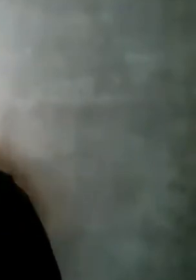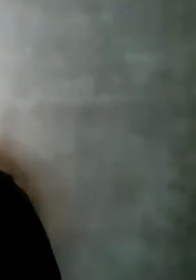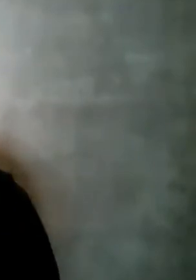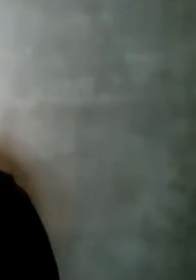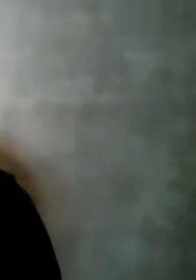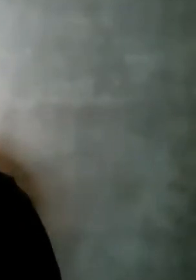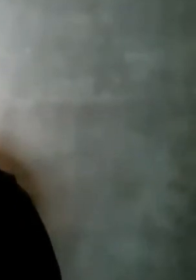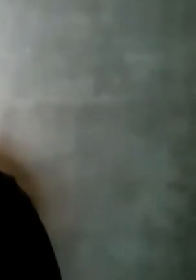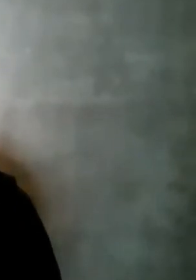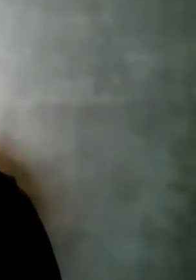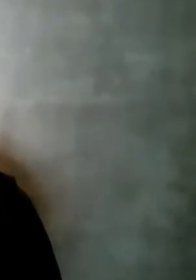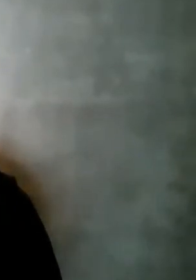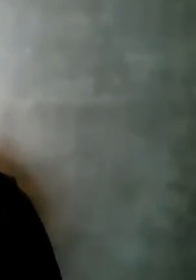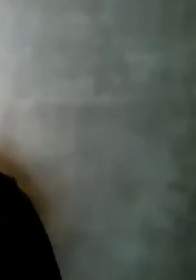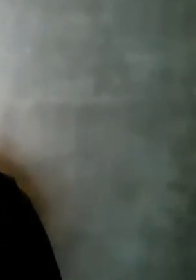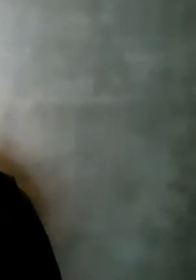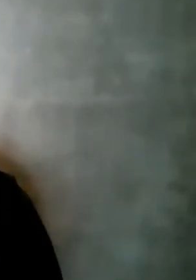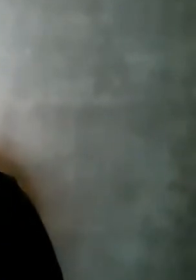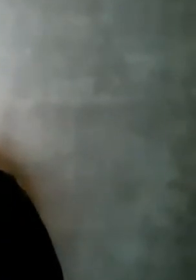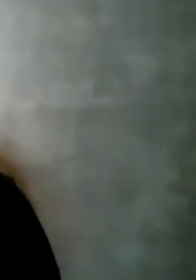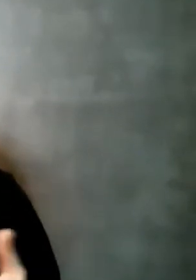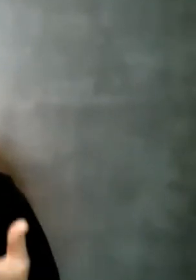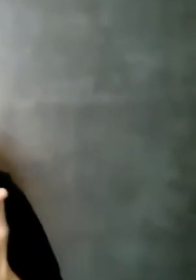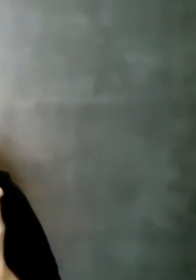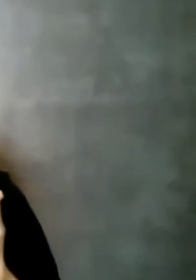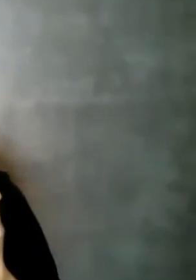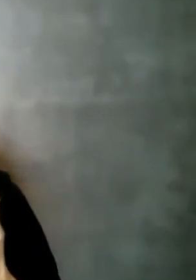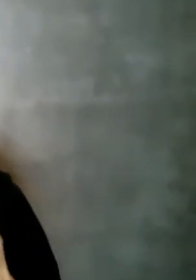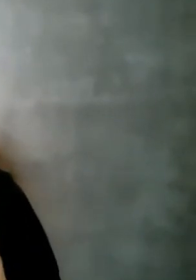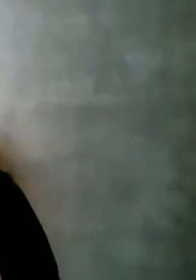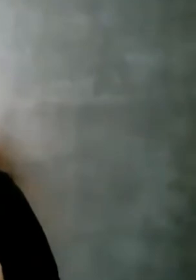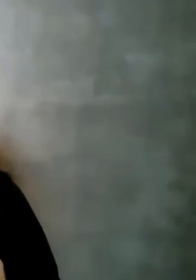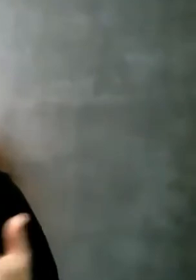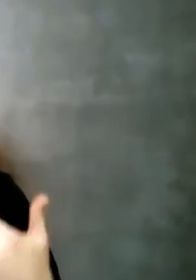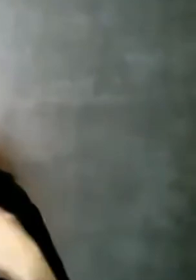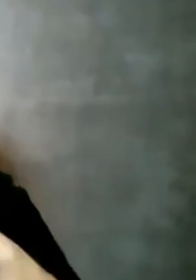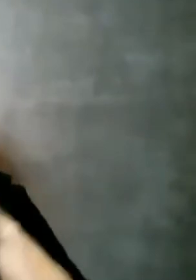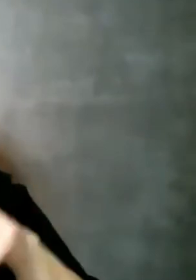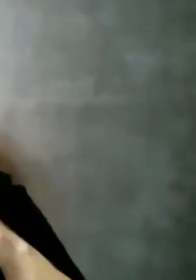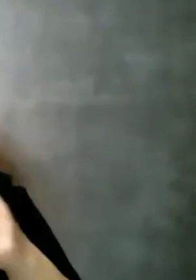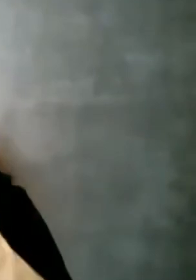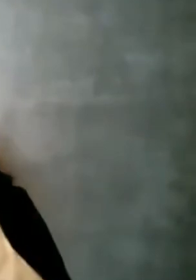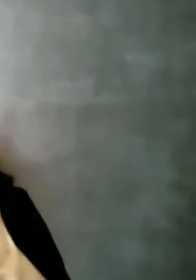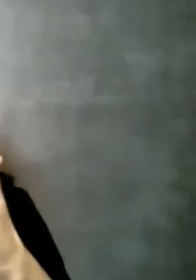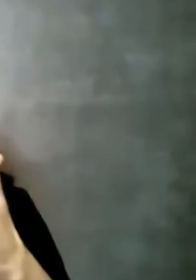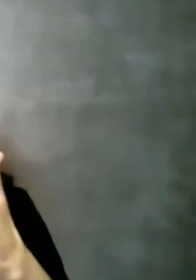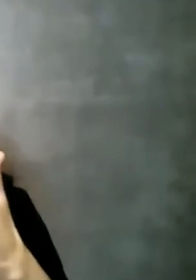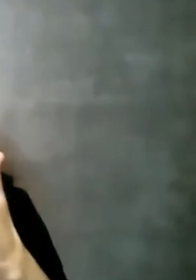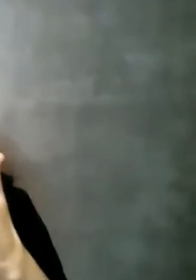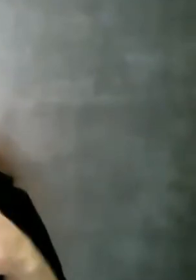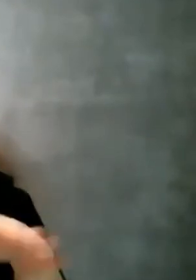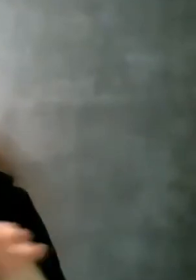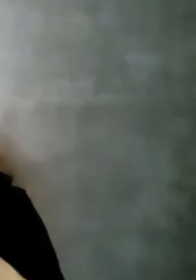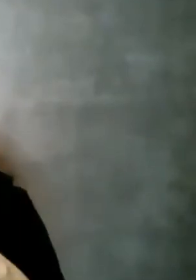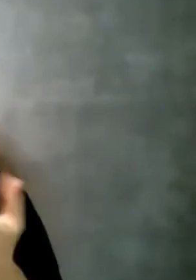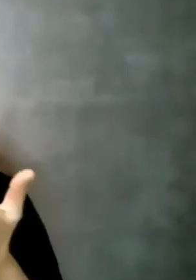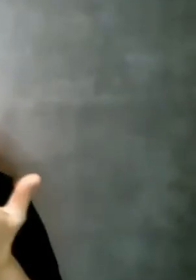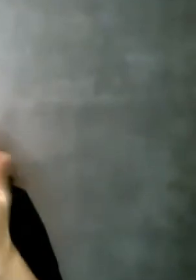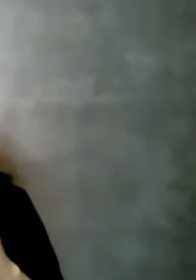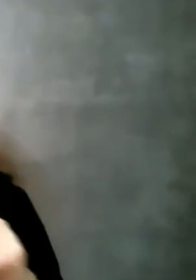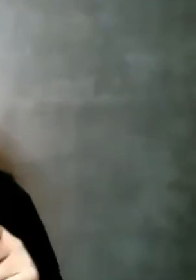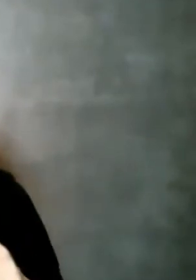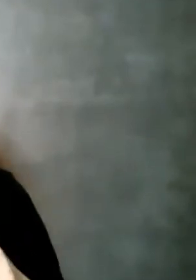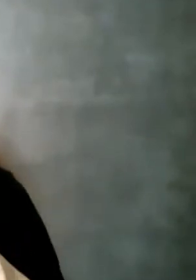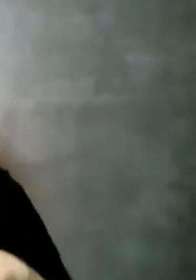Well, I want to say that we will have some questions at the very end in the post discussion, but in the interest of time, I want